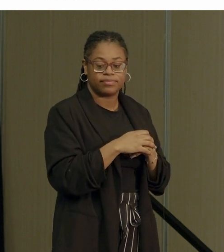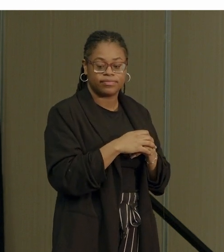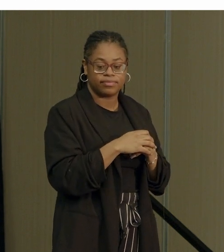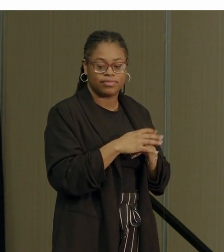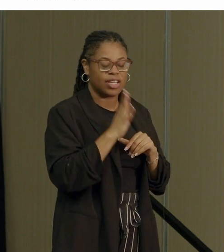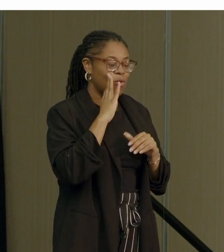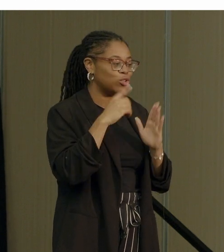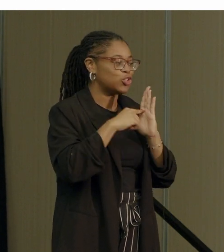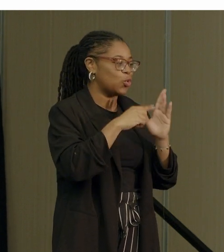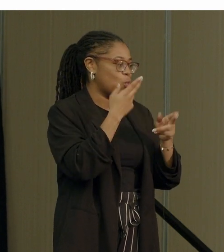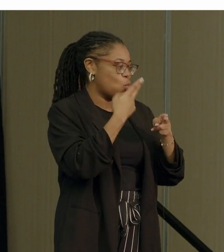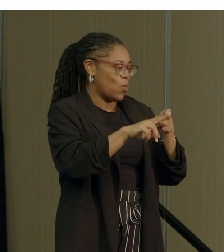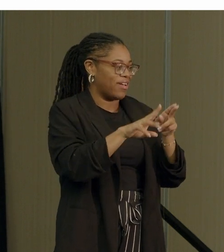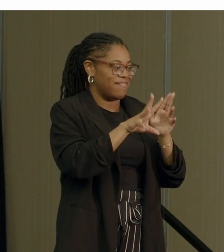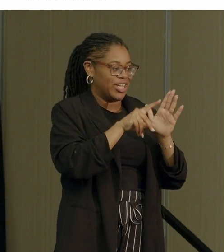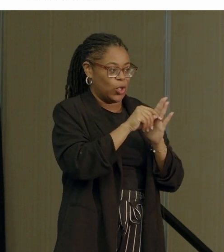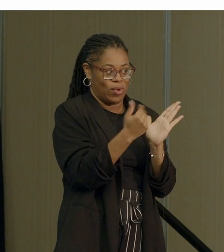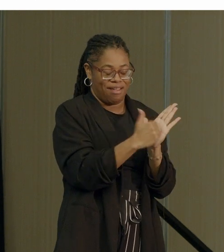And I'm going to show you a quick demo of it.